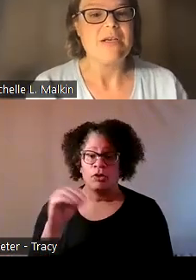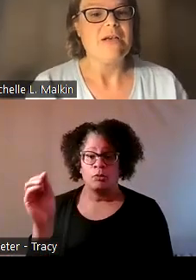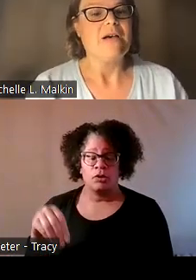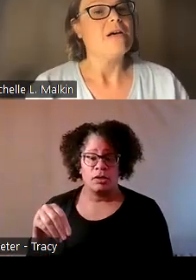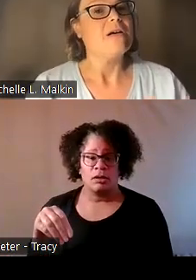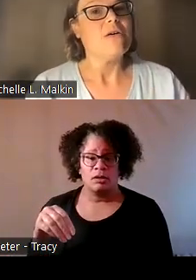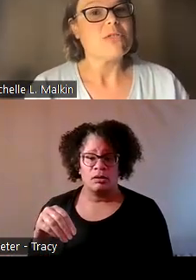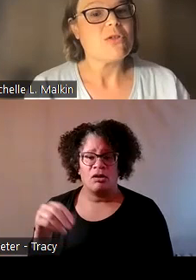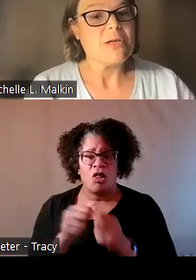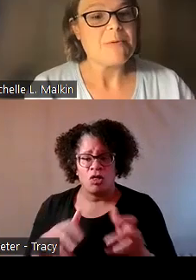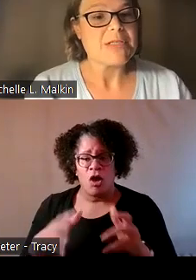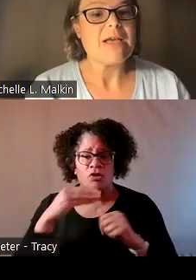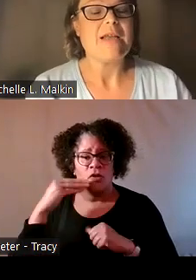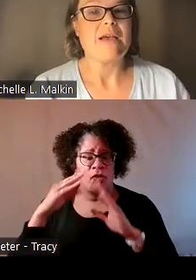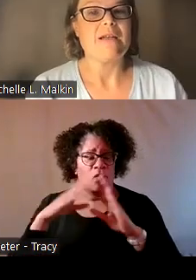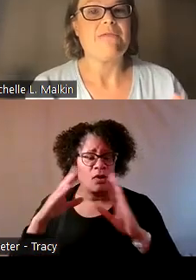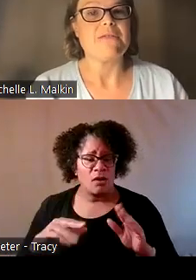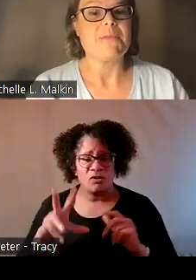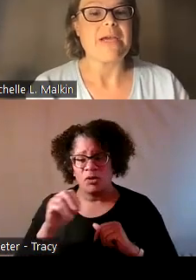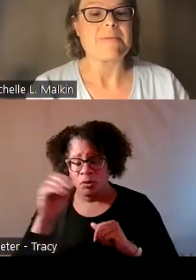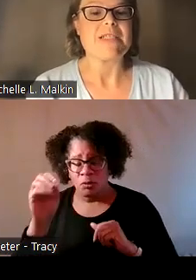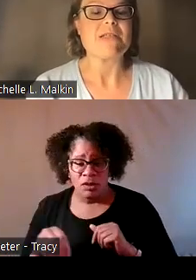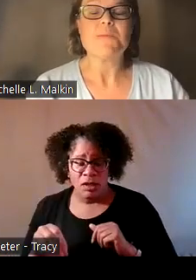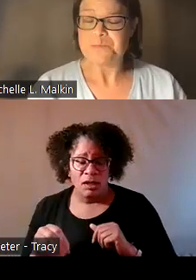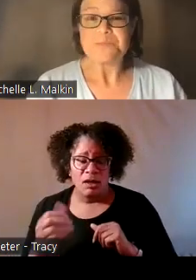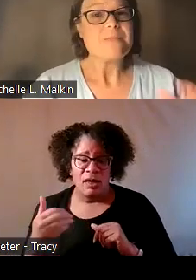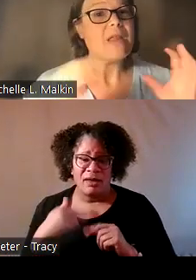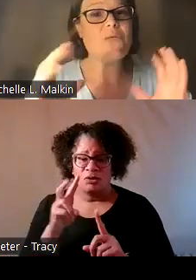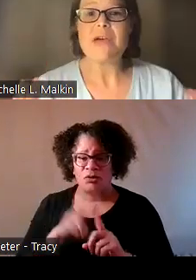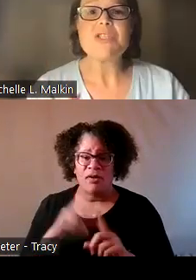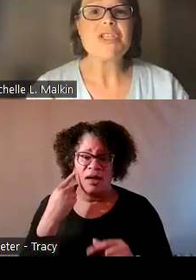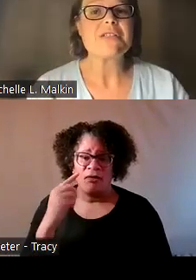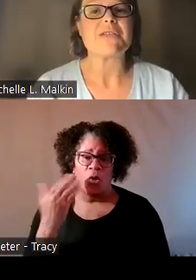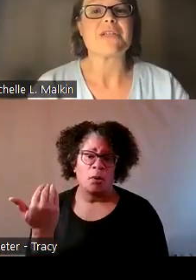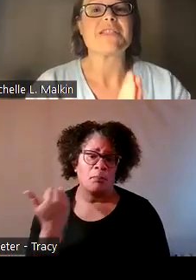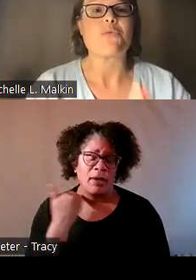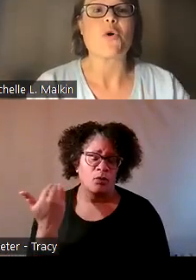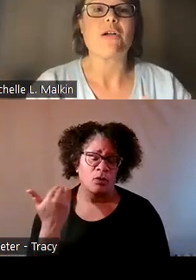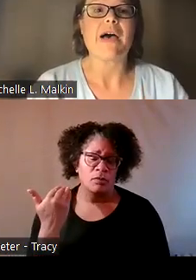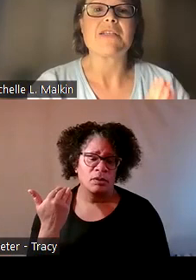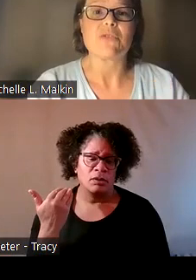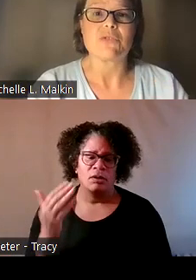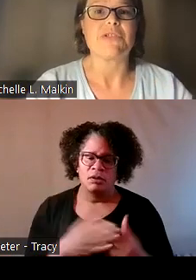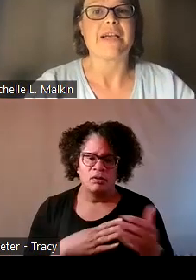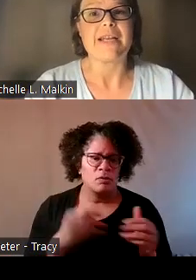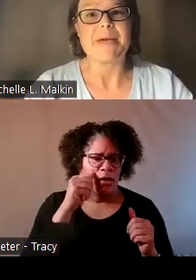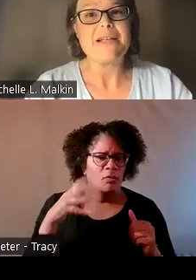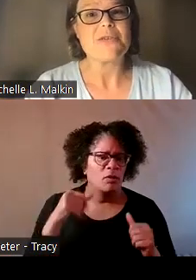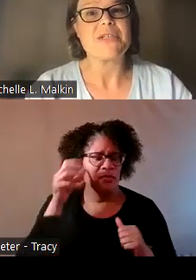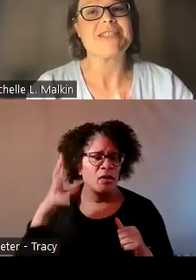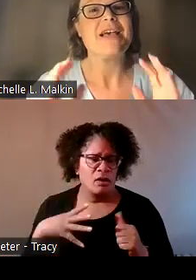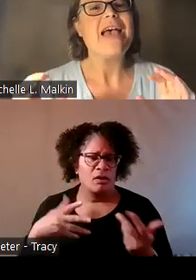house. Almost 30% had filed for bankruptcy. So without a gender difference, there were a lot of social and